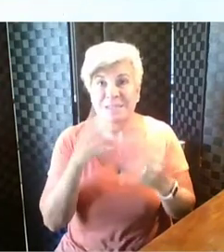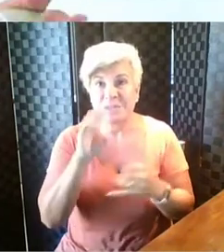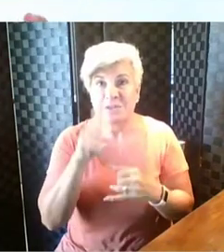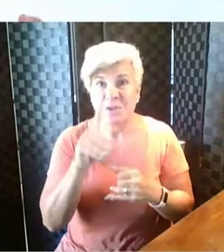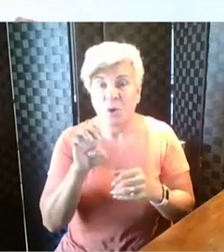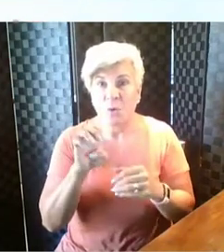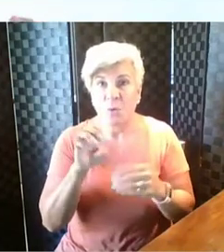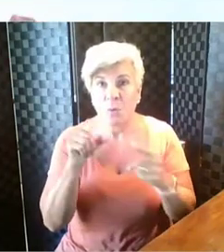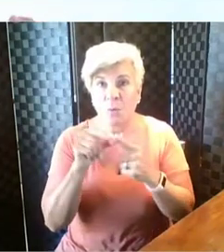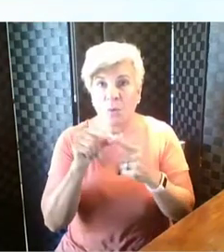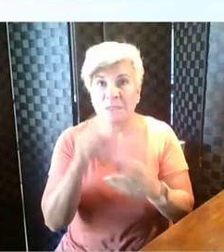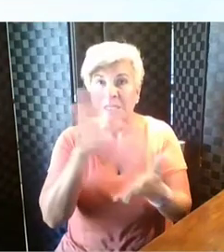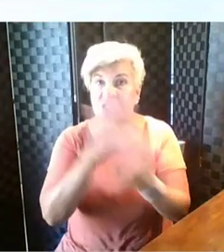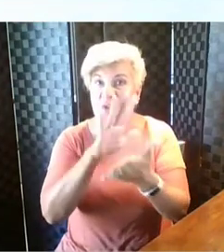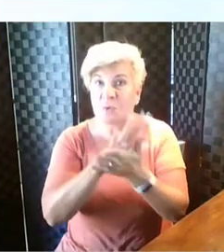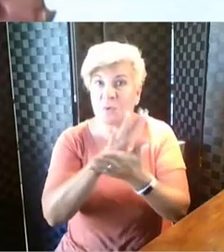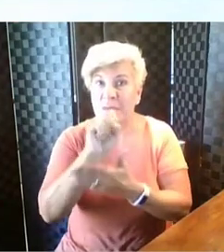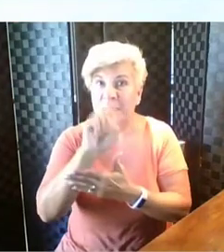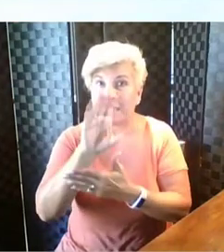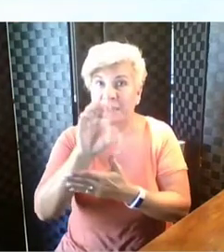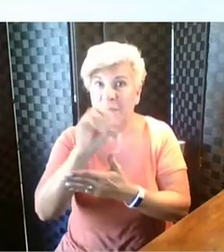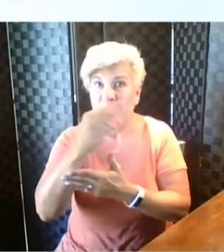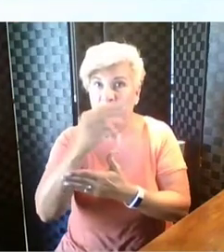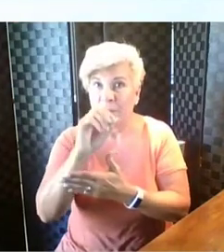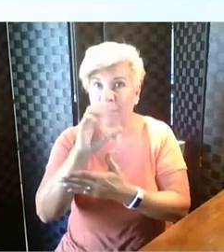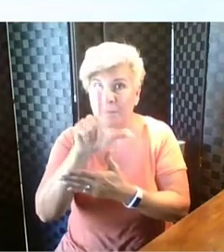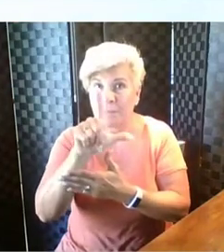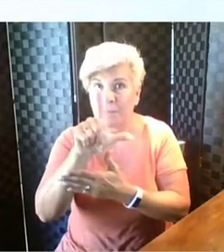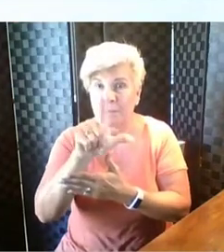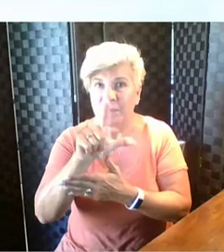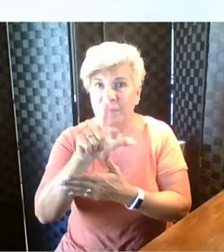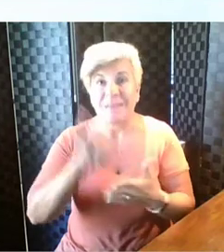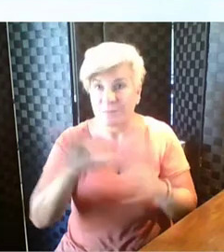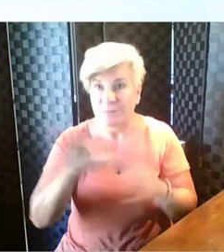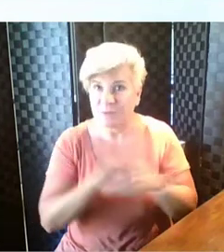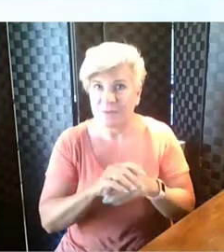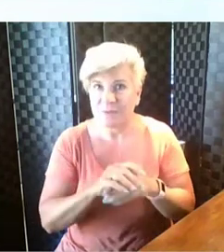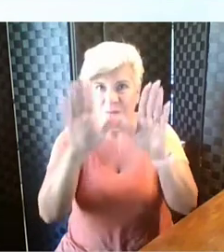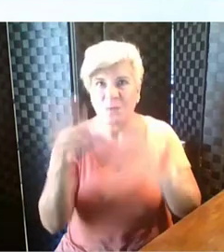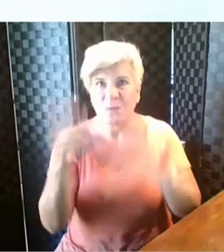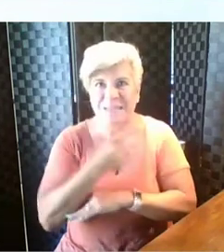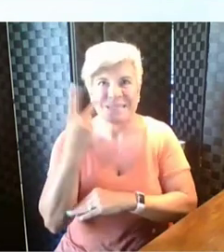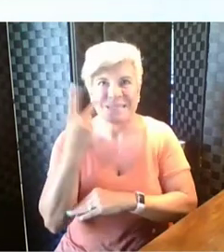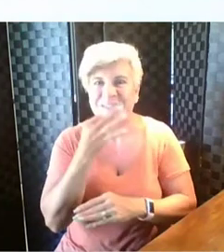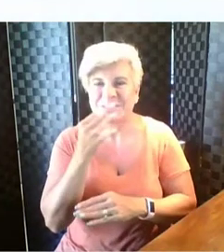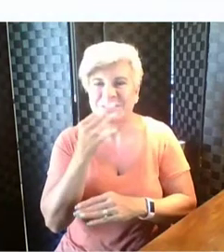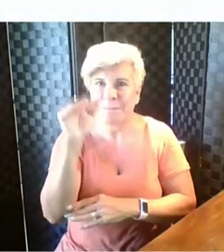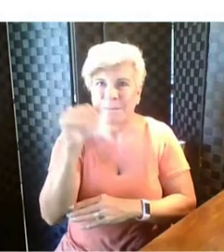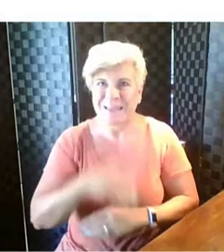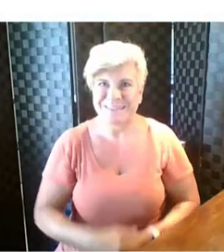because that's what we're doing. Have a wonderful, wonderful day, and I'll see you soon. Bye.